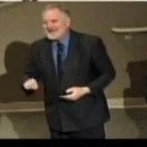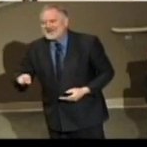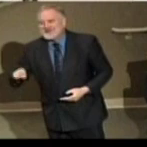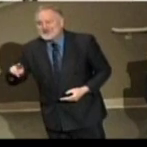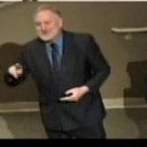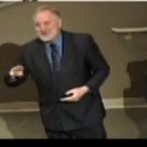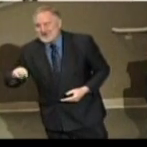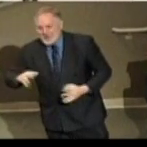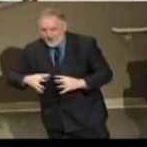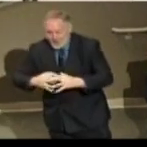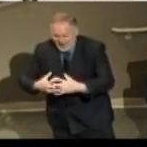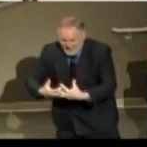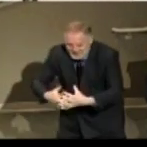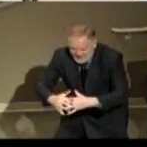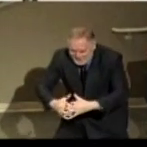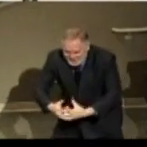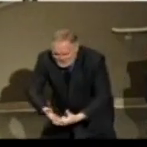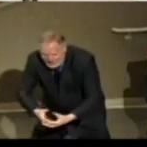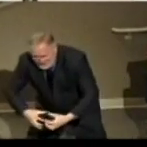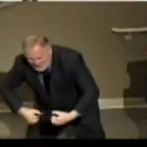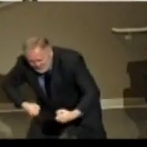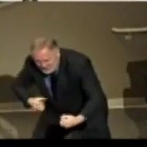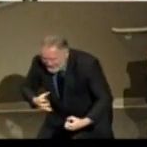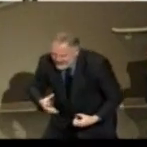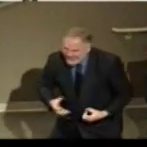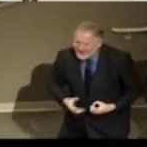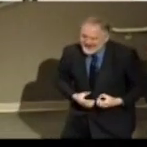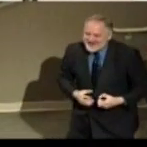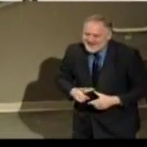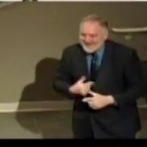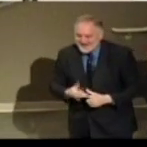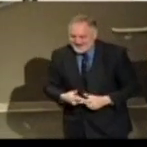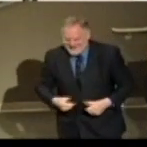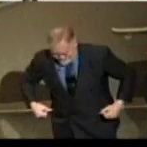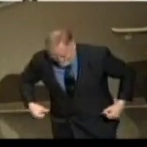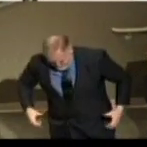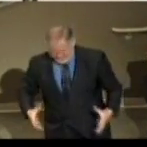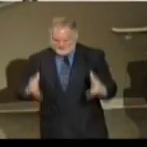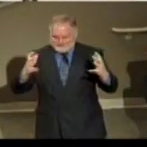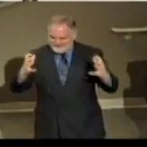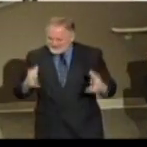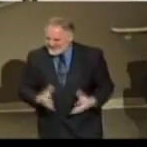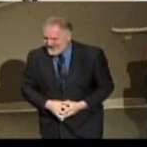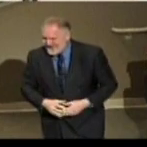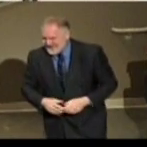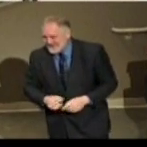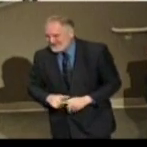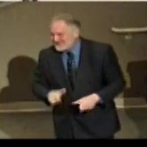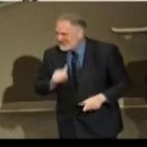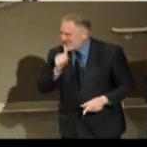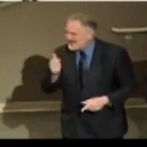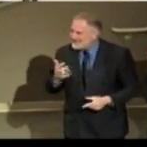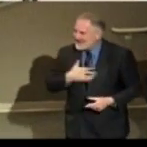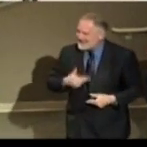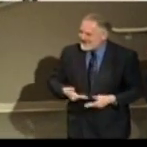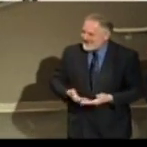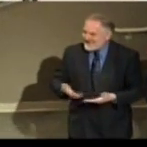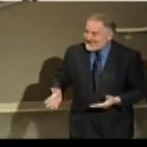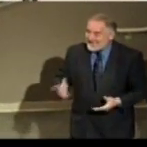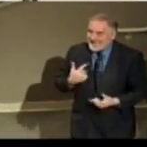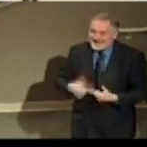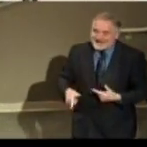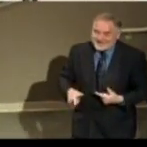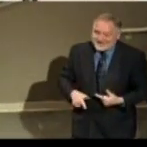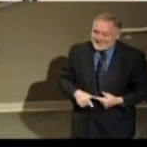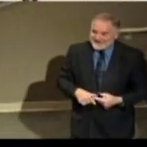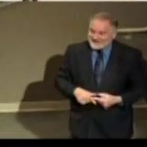thing. I said, if you want to do tummy bumping, then I'm in, all right? But I'm not going to be swinging a... I couldn't get